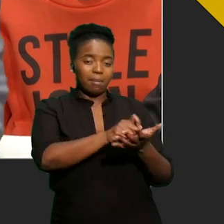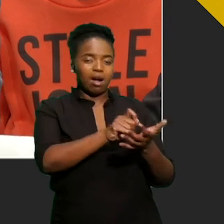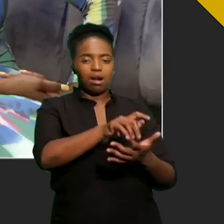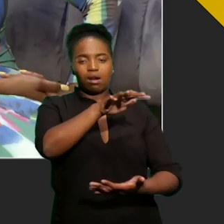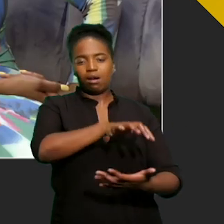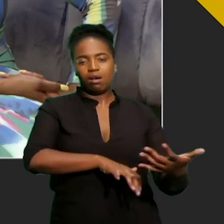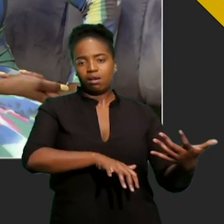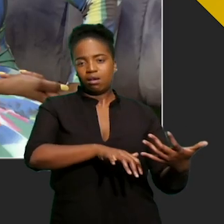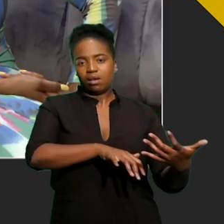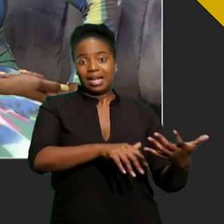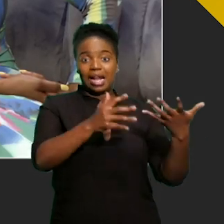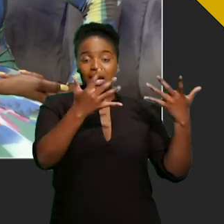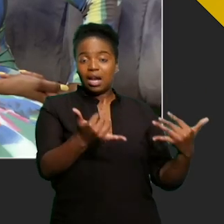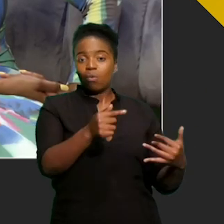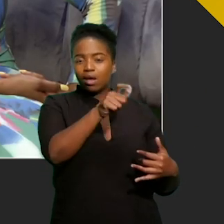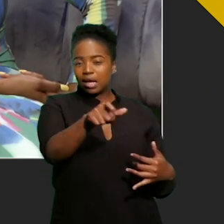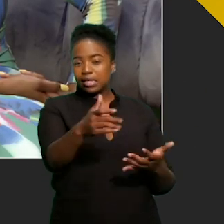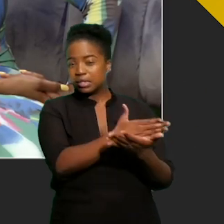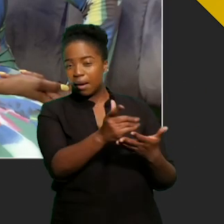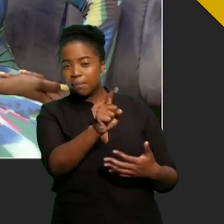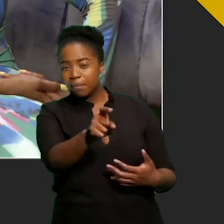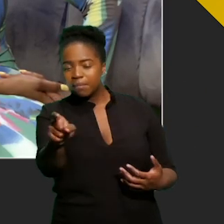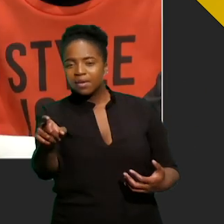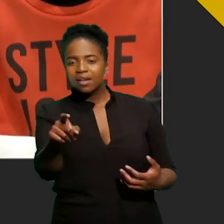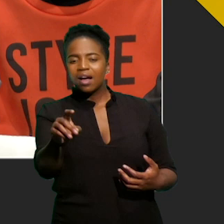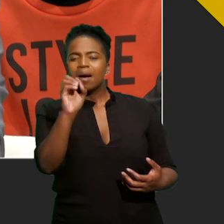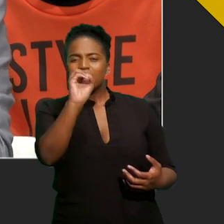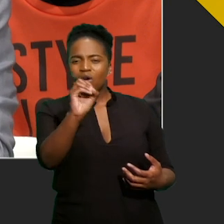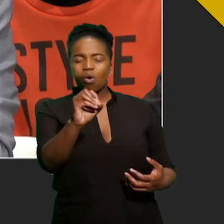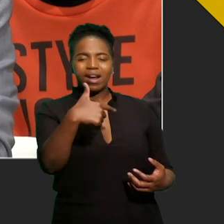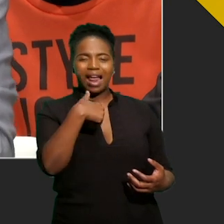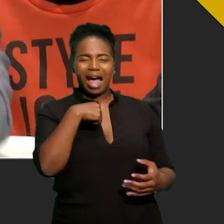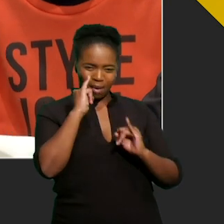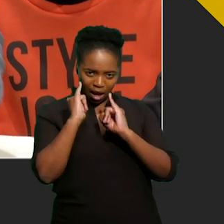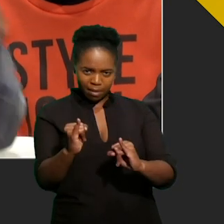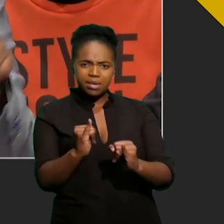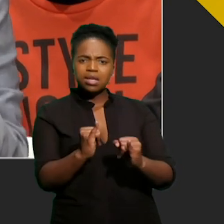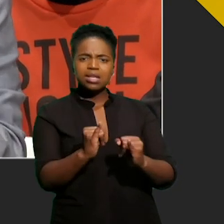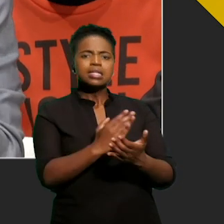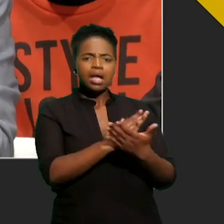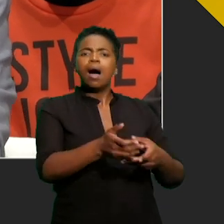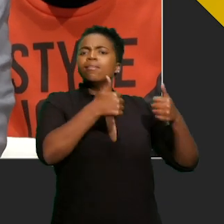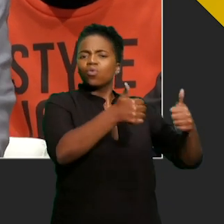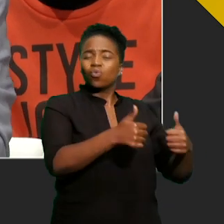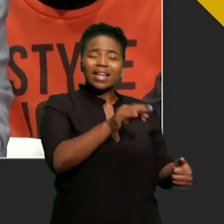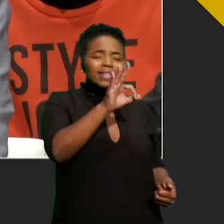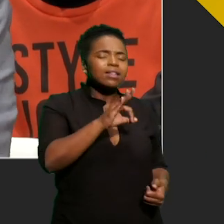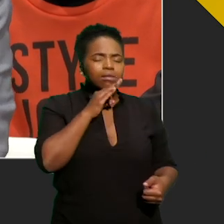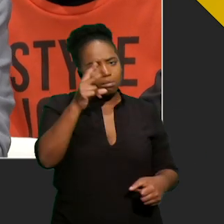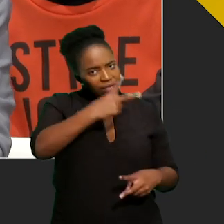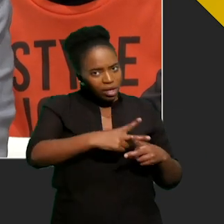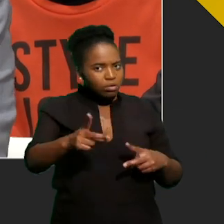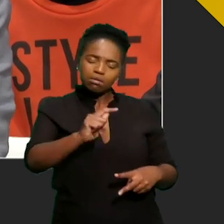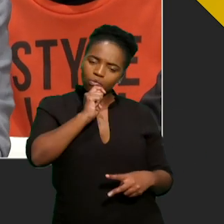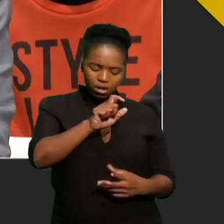The fact that we are talking about some who are dodgy, it means that you can see that they are the rotten apples. Mm-hmm. It's not all these 3,000 professionals who wake